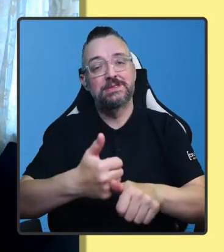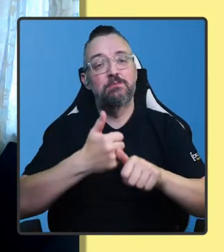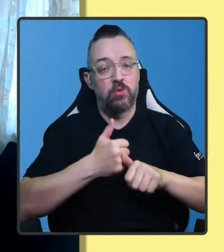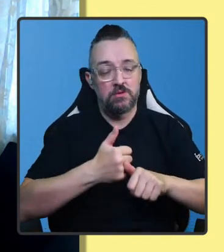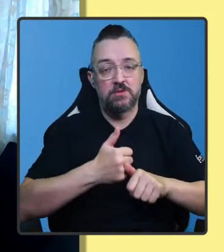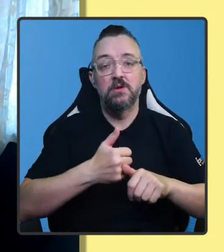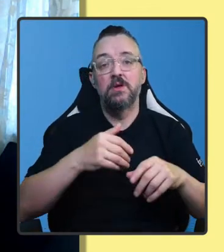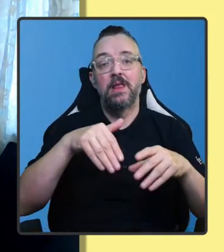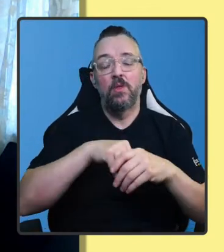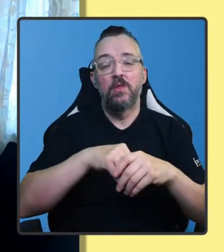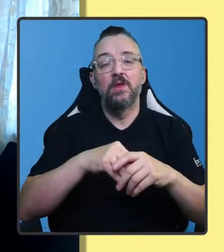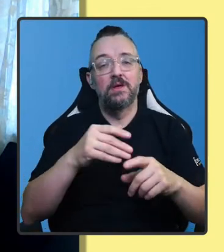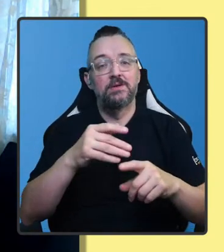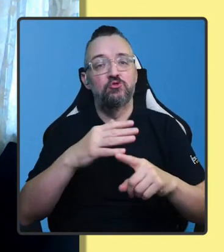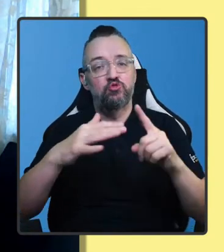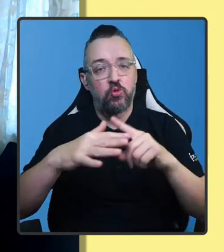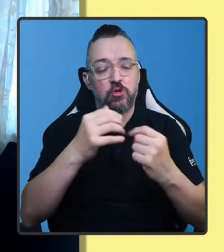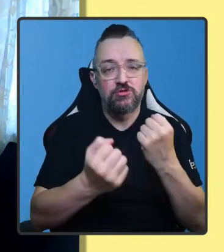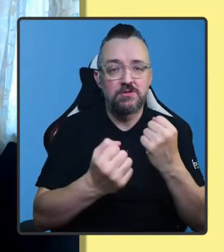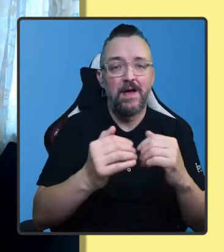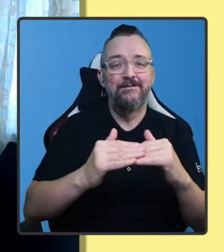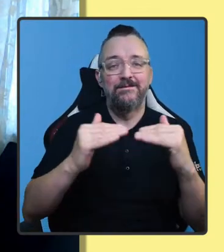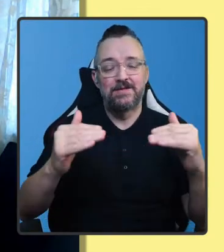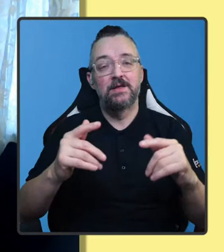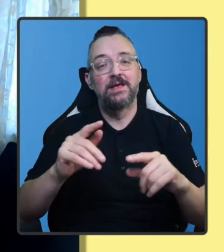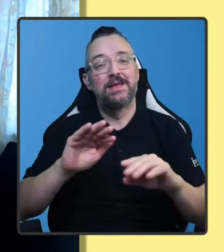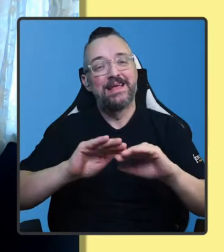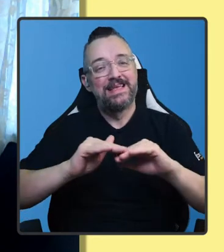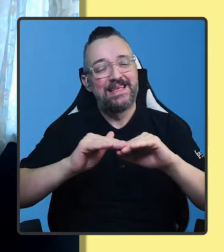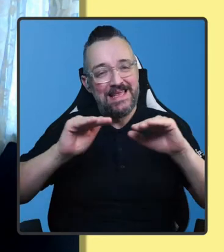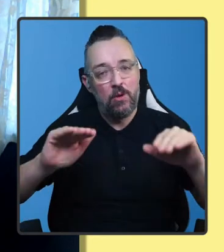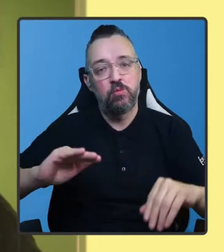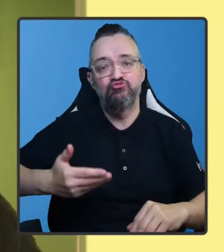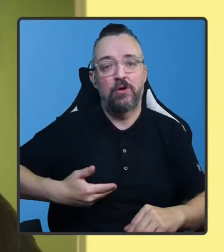justice, fairness, and the equal rights of women.